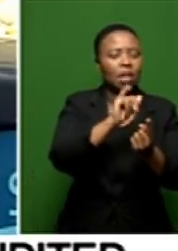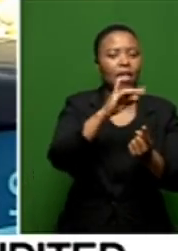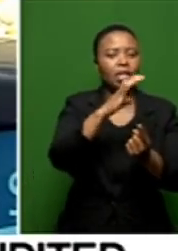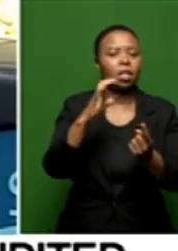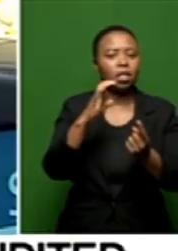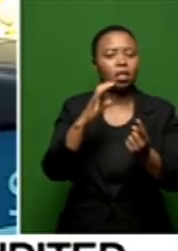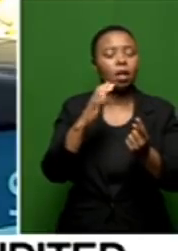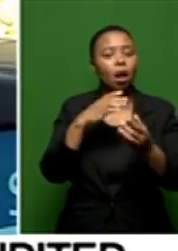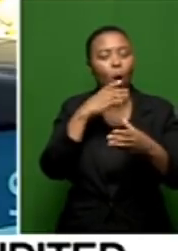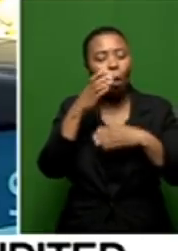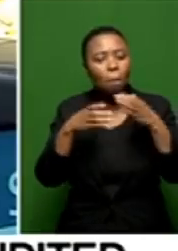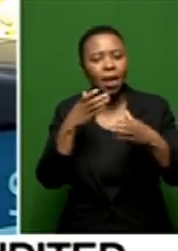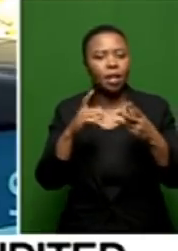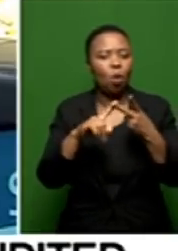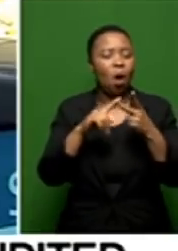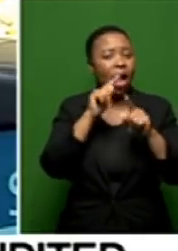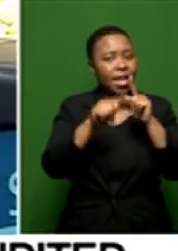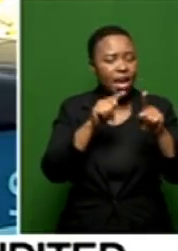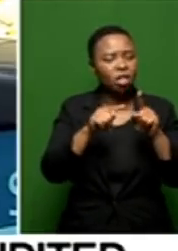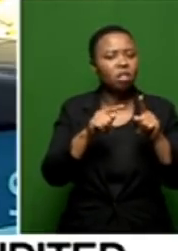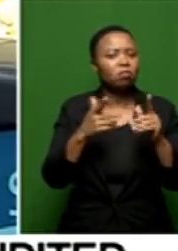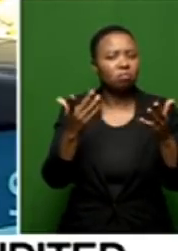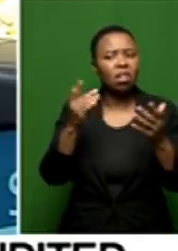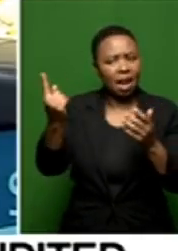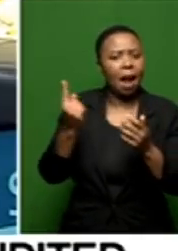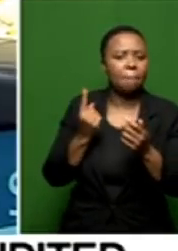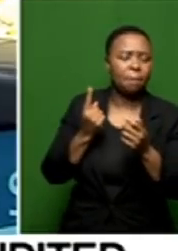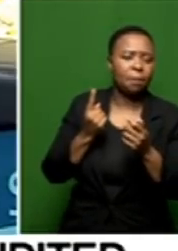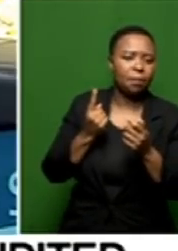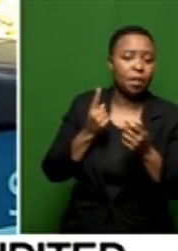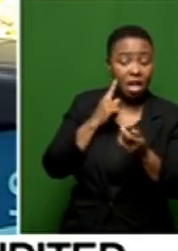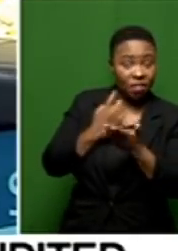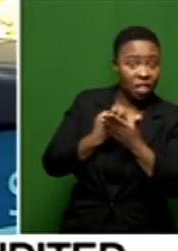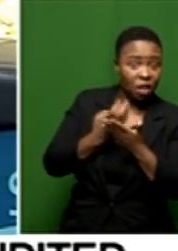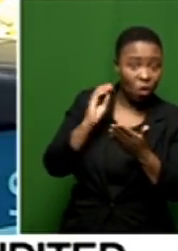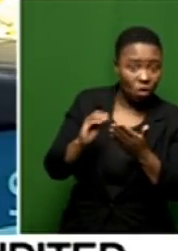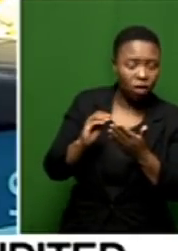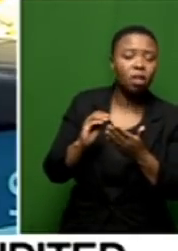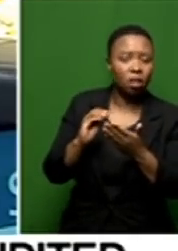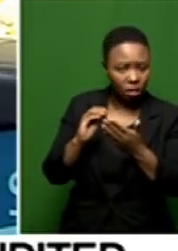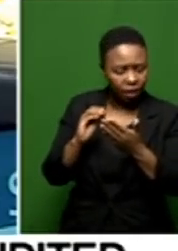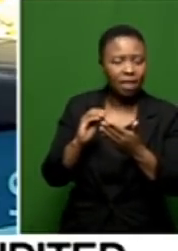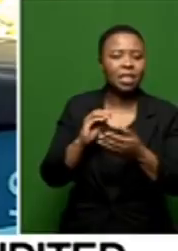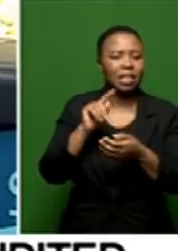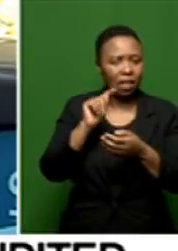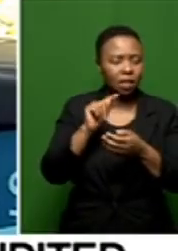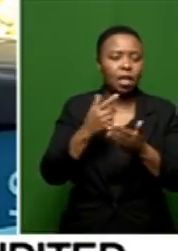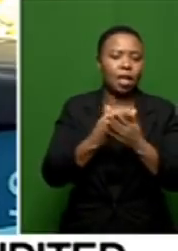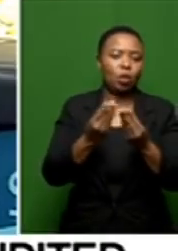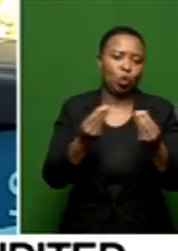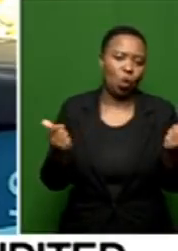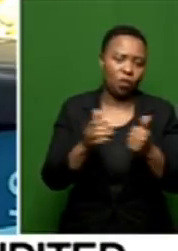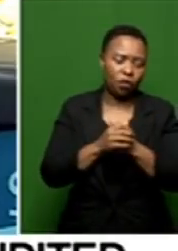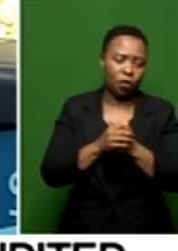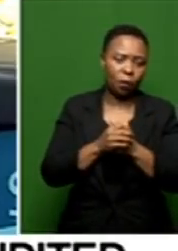your complaint or allegation can actually be dealt with. It reminds me, in fact, of what